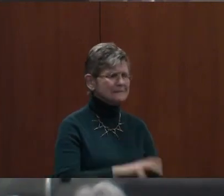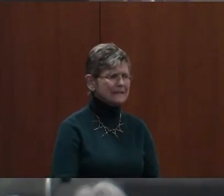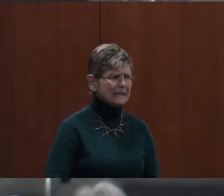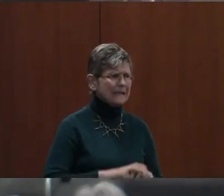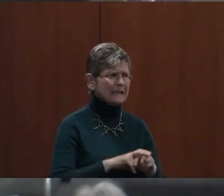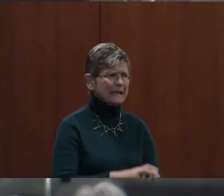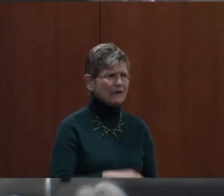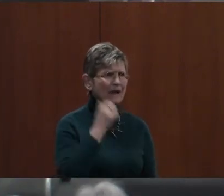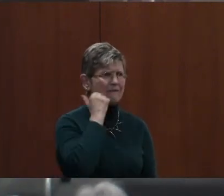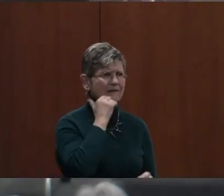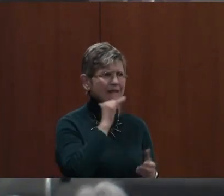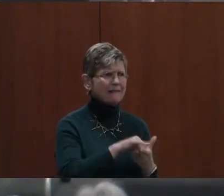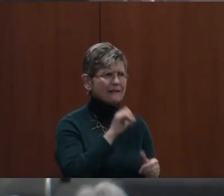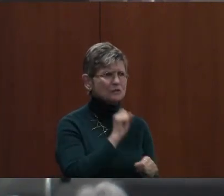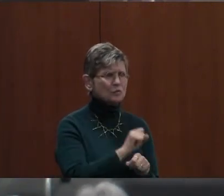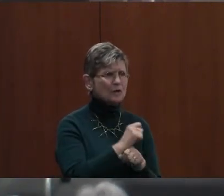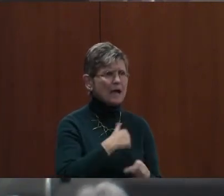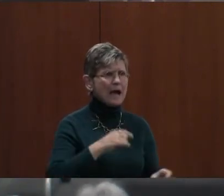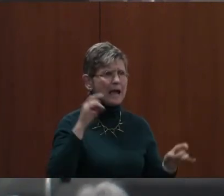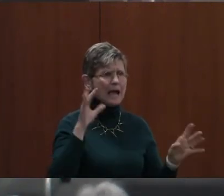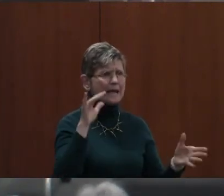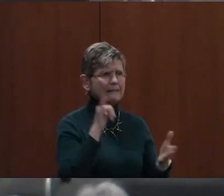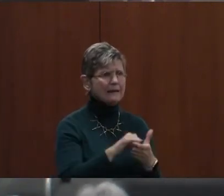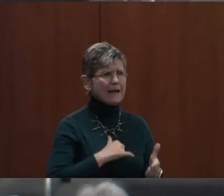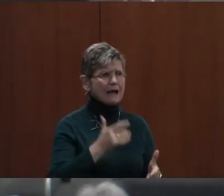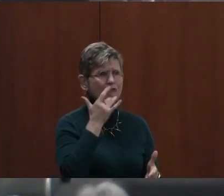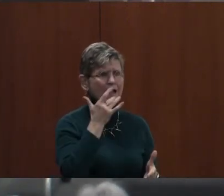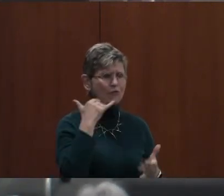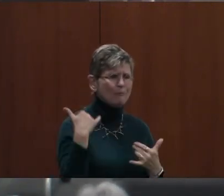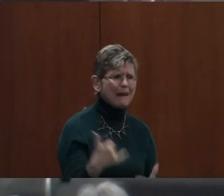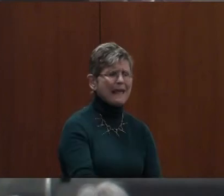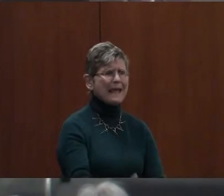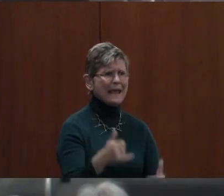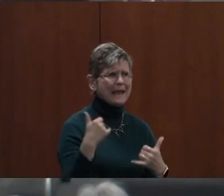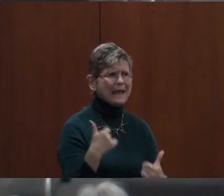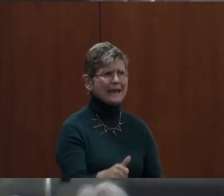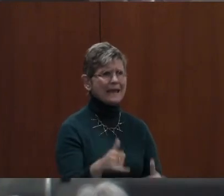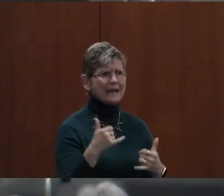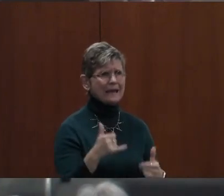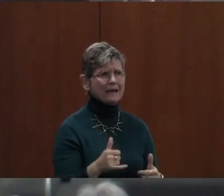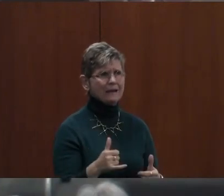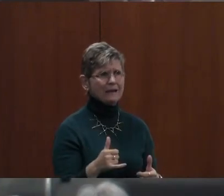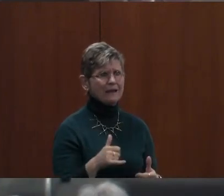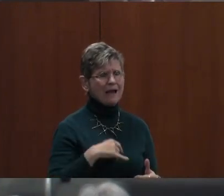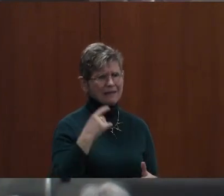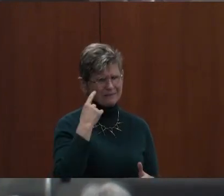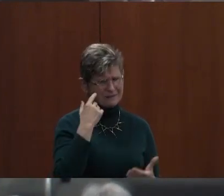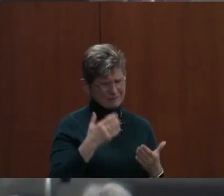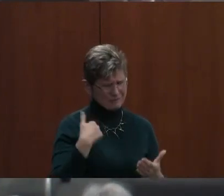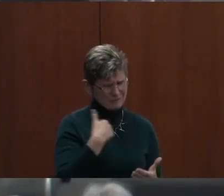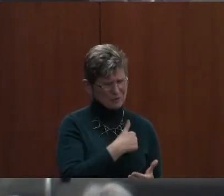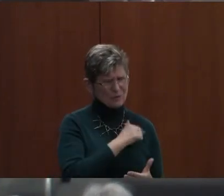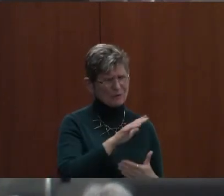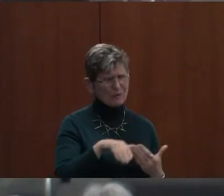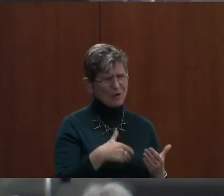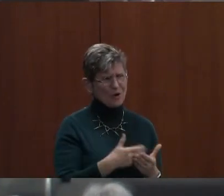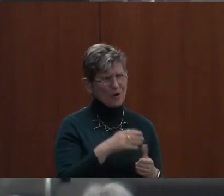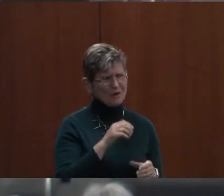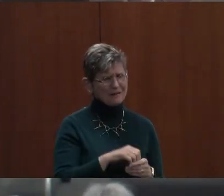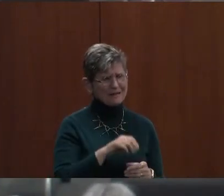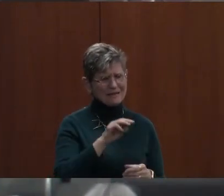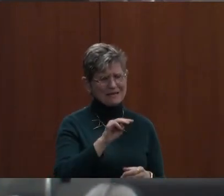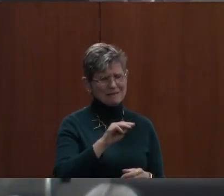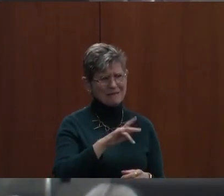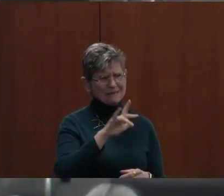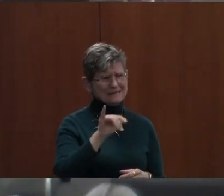It's work. How I hate it. I'd much rather play. I think maybe we've all been in Maisie's place